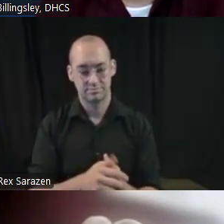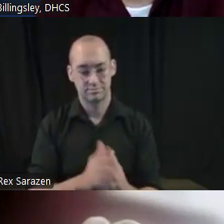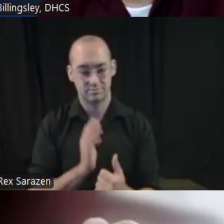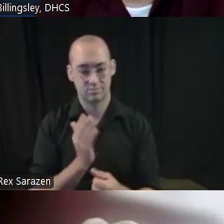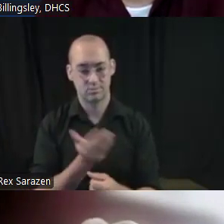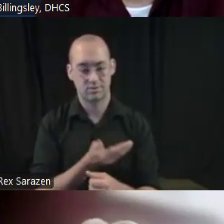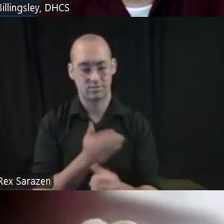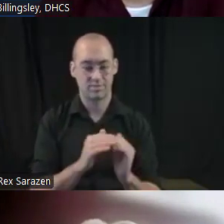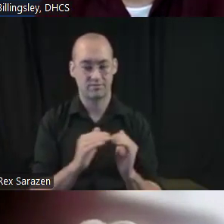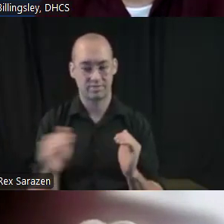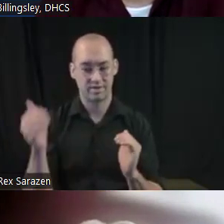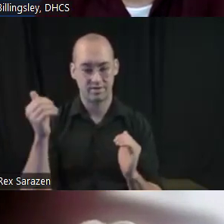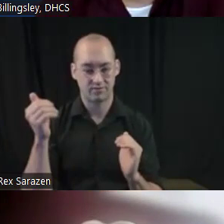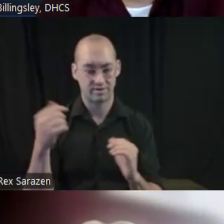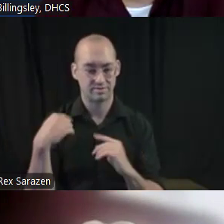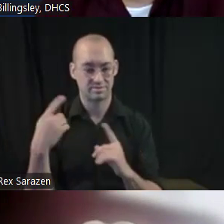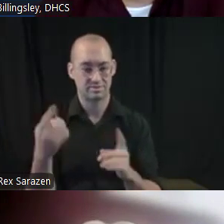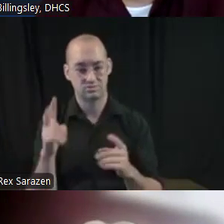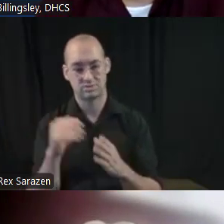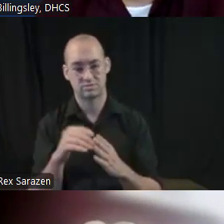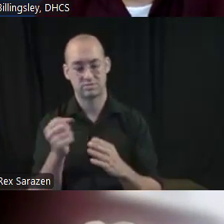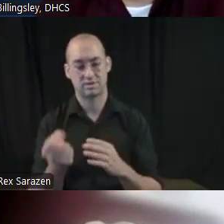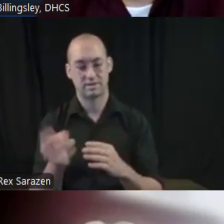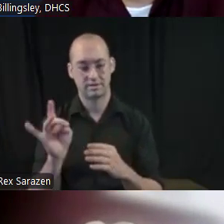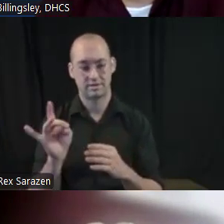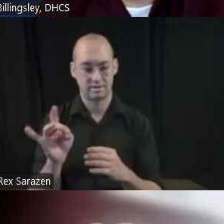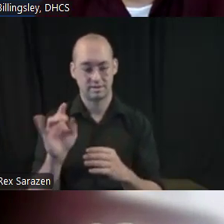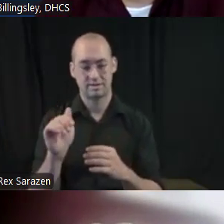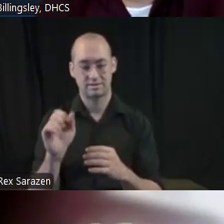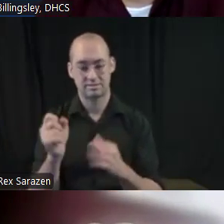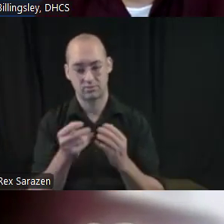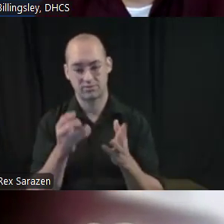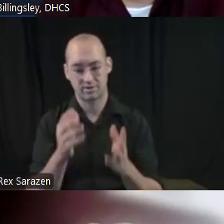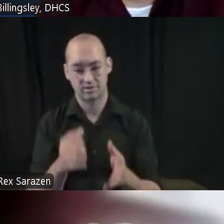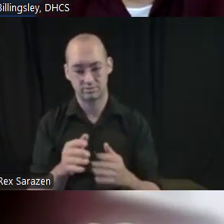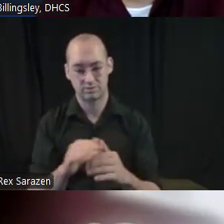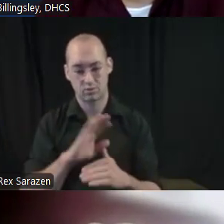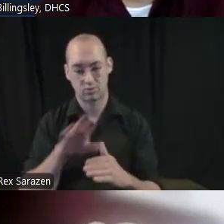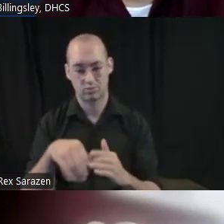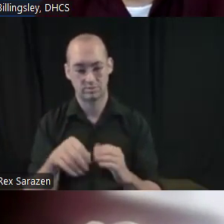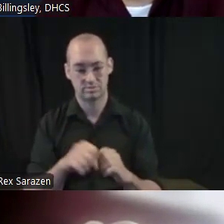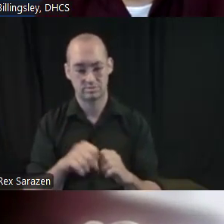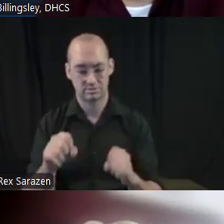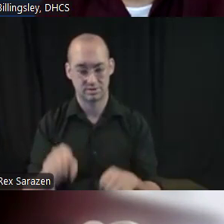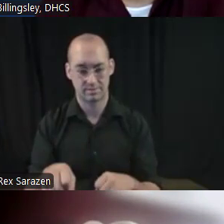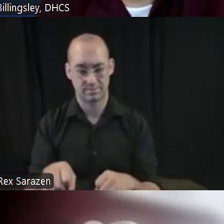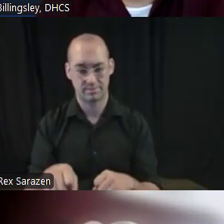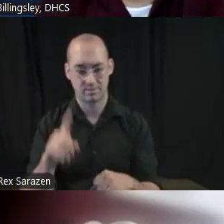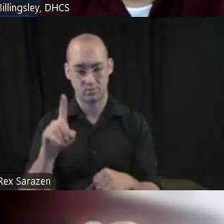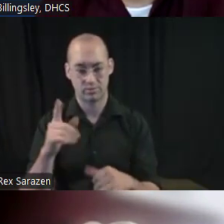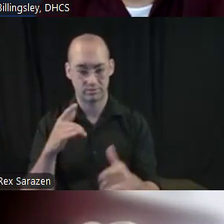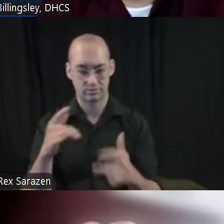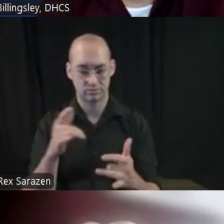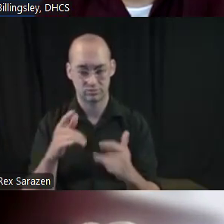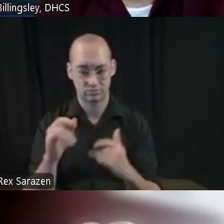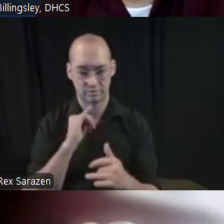funded since 2018 as providers, and this is across our entire system. So one of my concerns is now we have